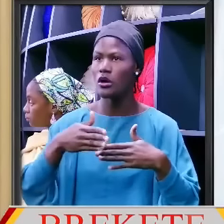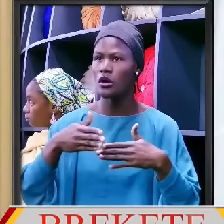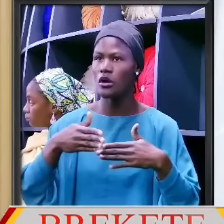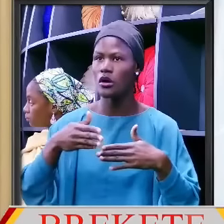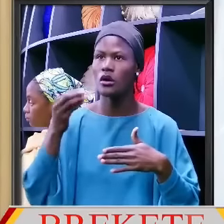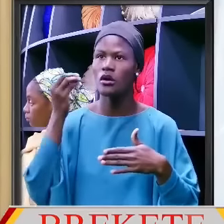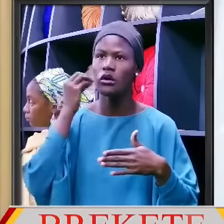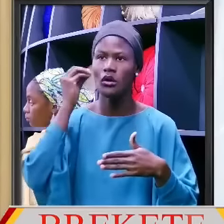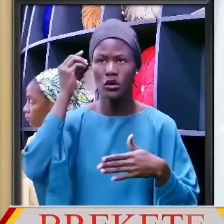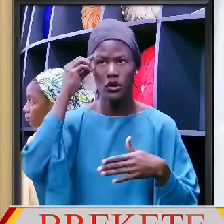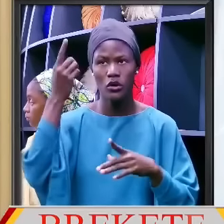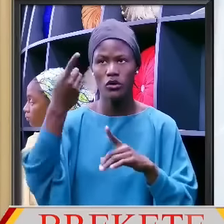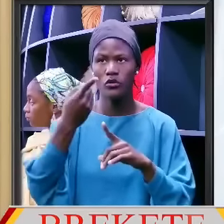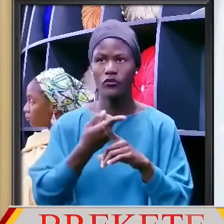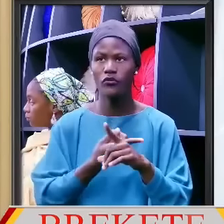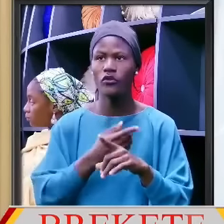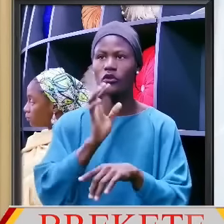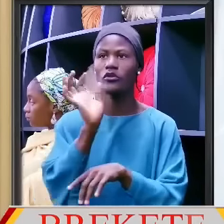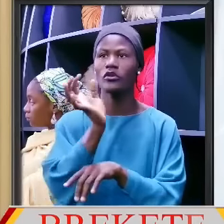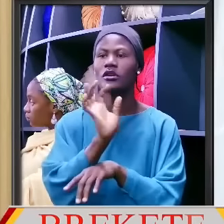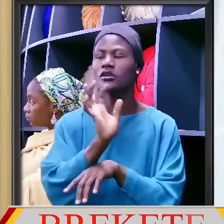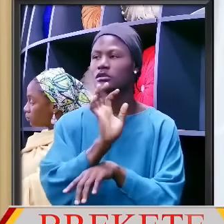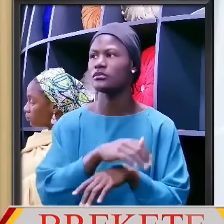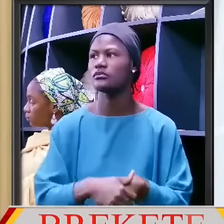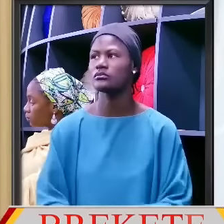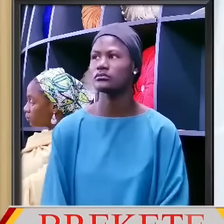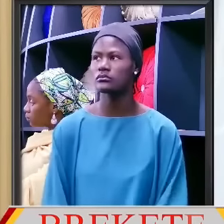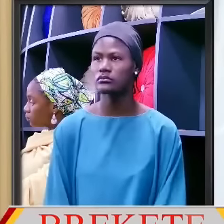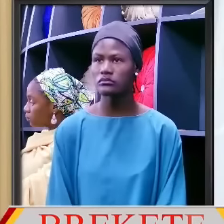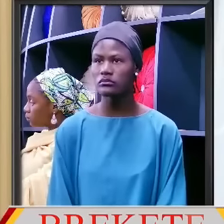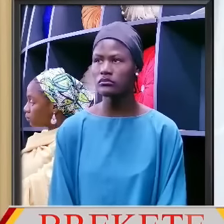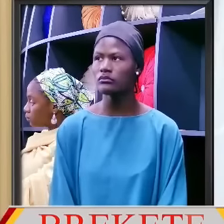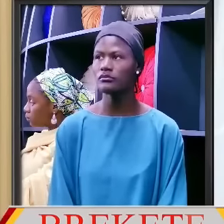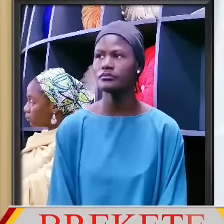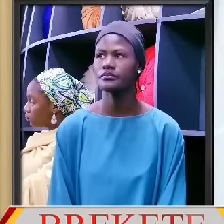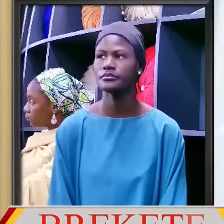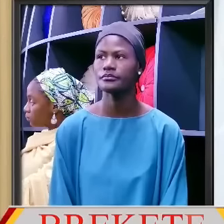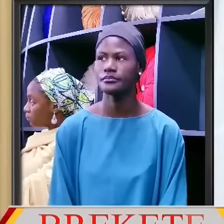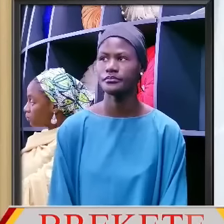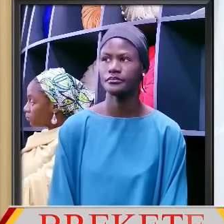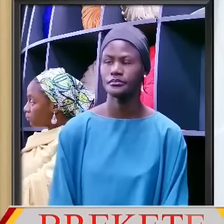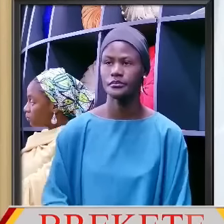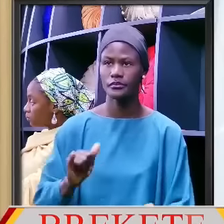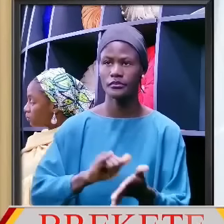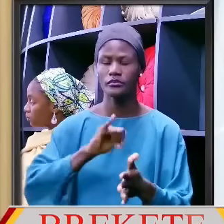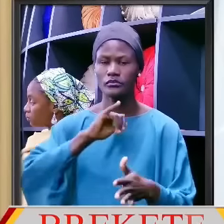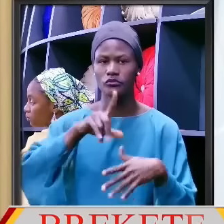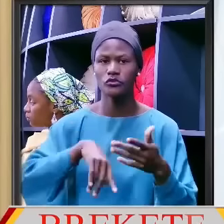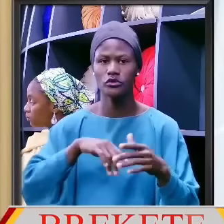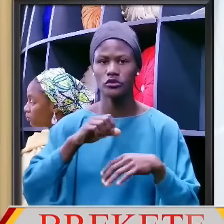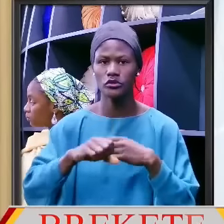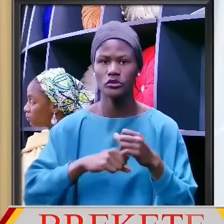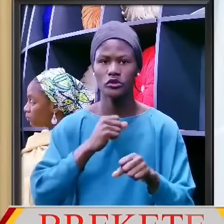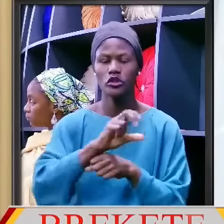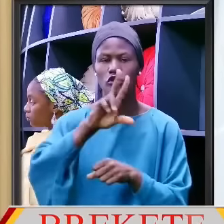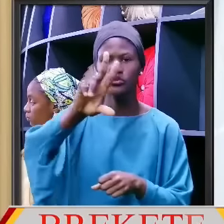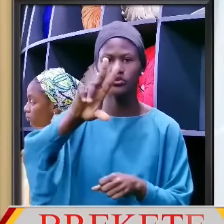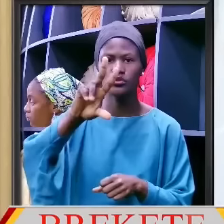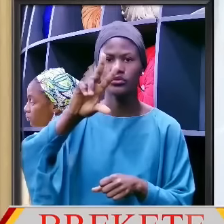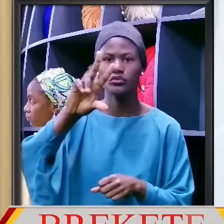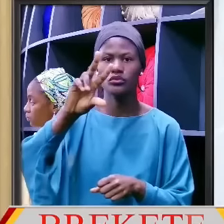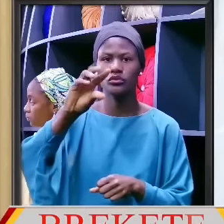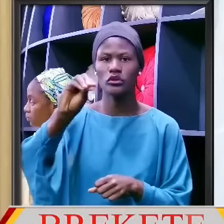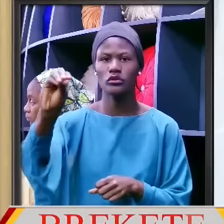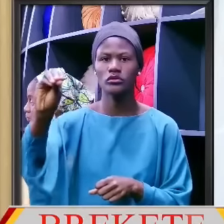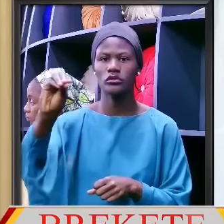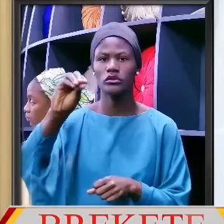back for Christmas. You can't come for Christmas? Yes, sir. That is which year? That was 2011. So